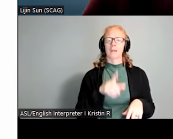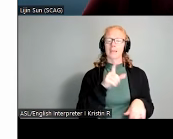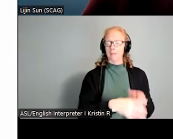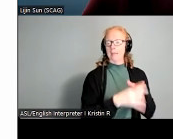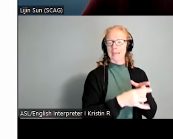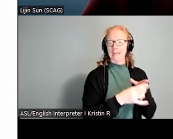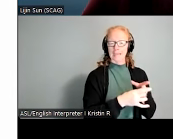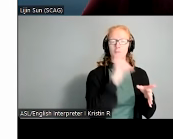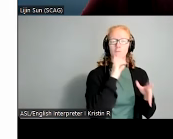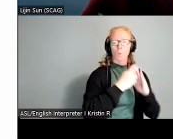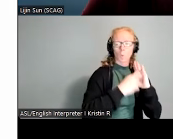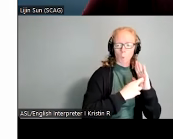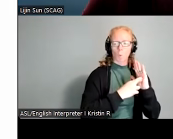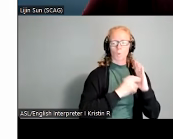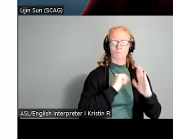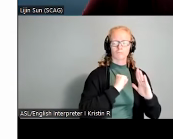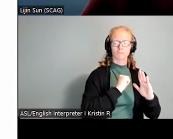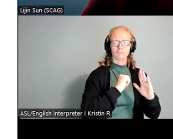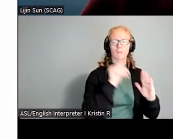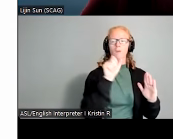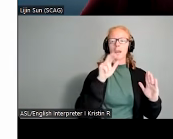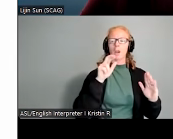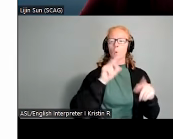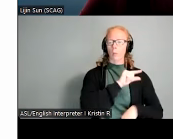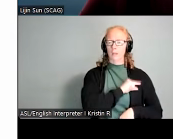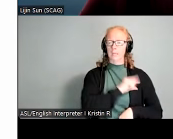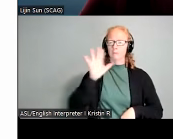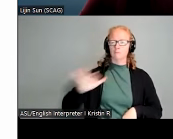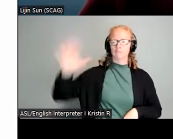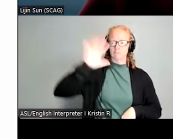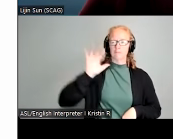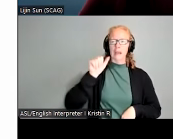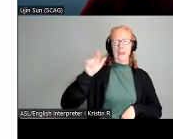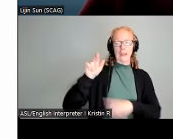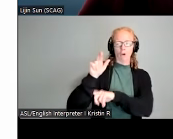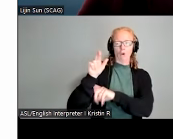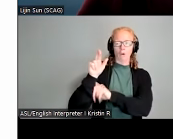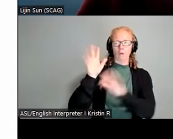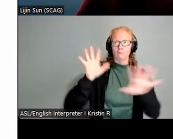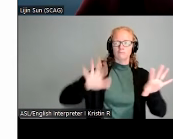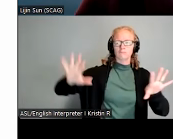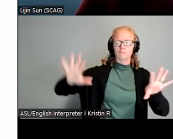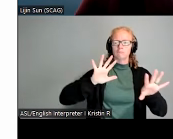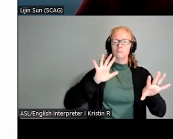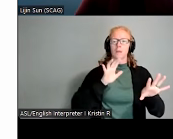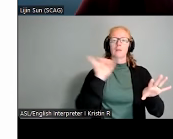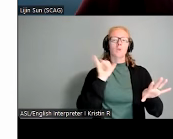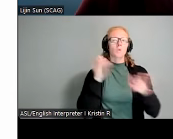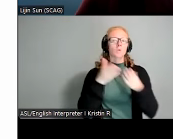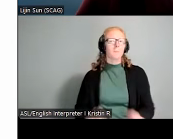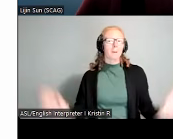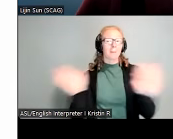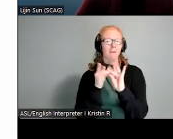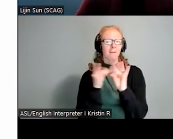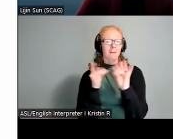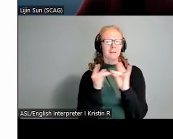its rules, regulations, or air quality management plan. The local air district is also serving as a public commenting